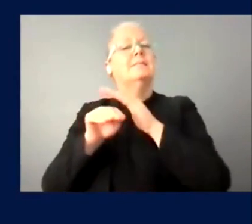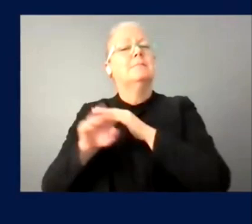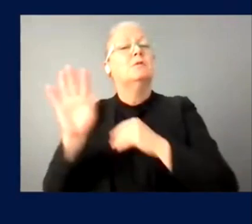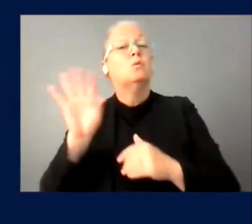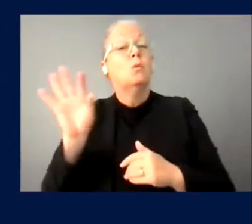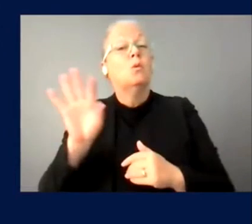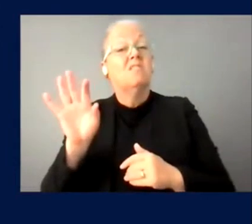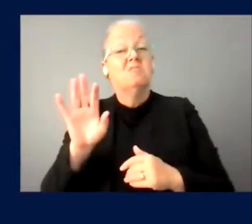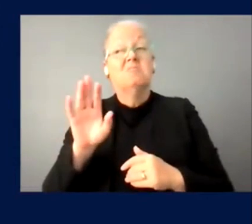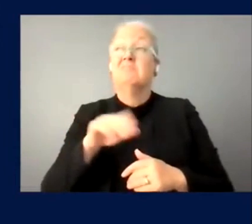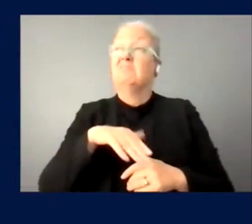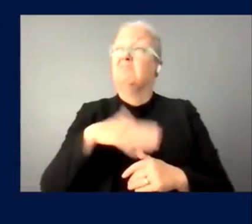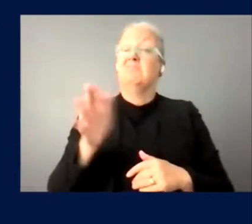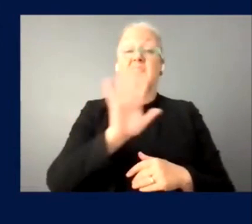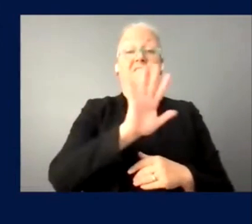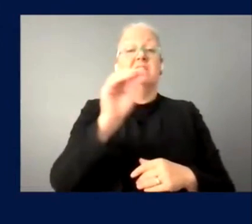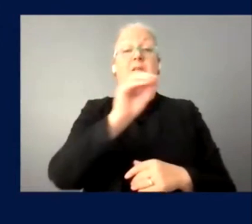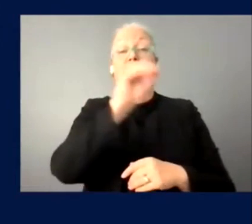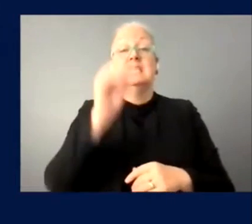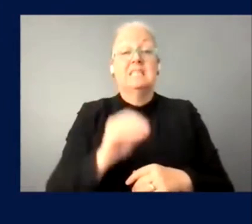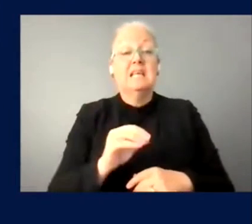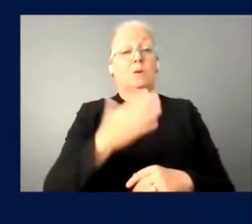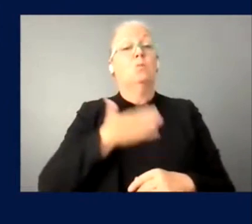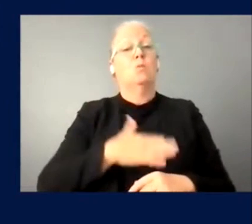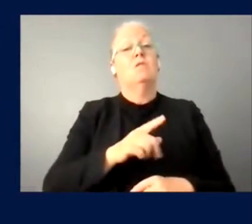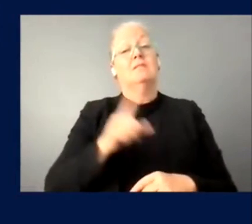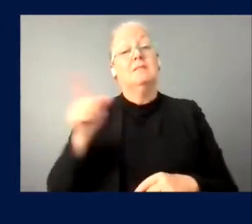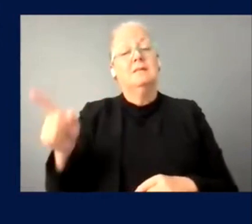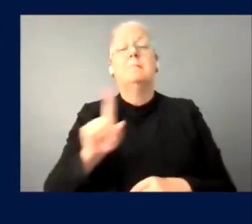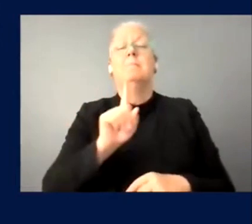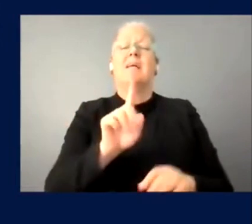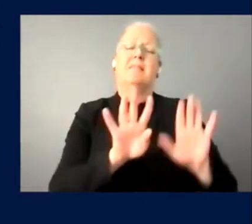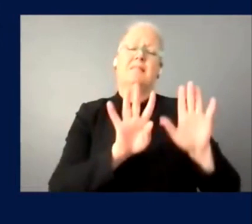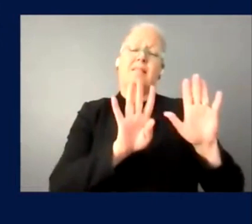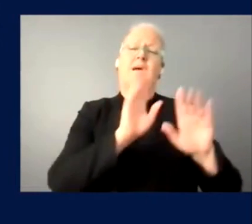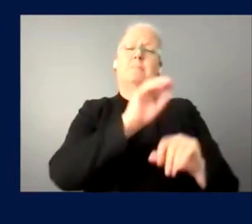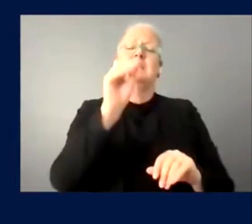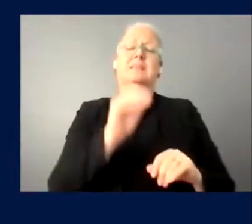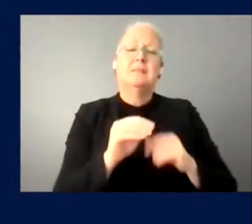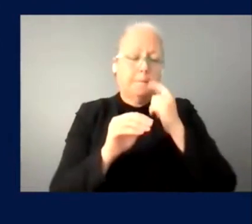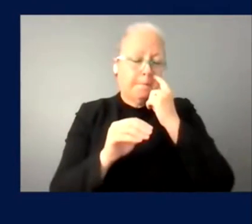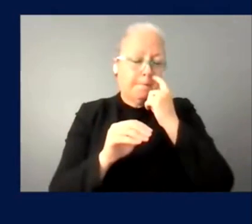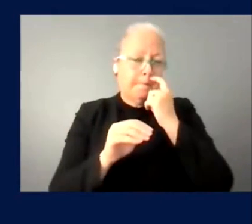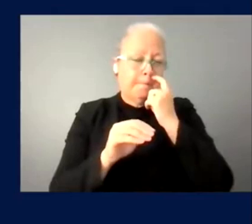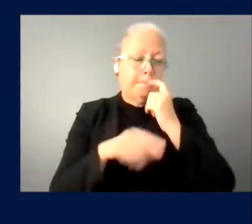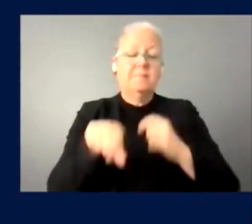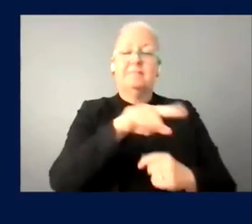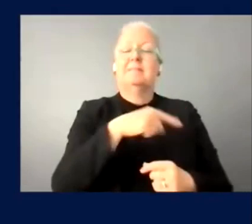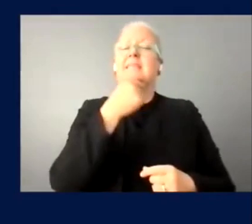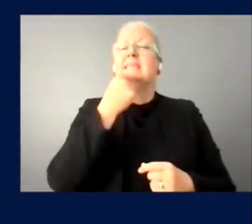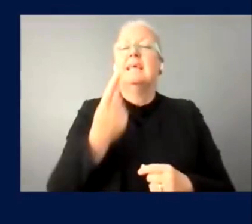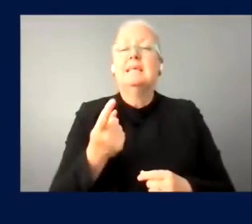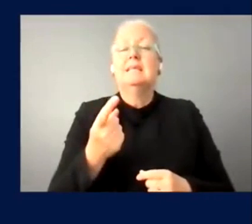accessible toilet, but only about 9% of people in the survey indicated that they were wheelchair users.